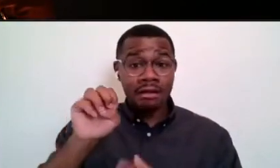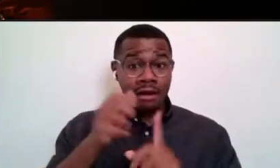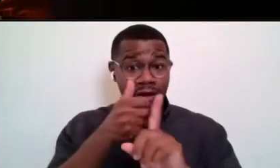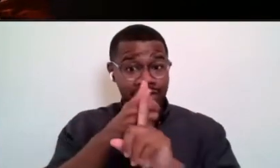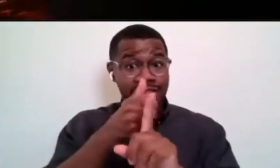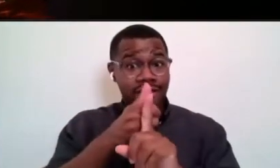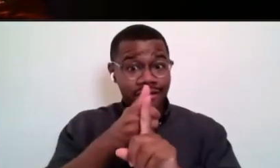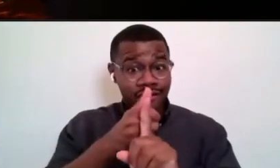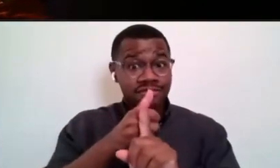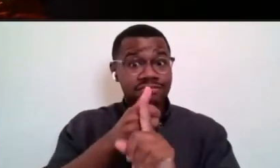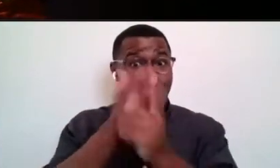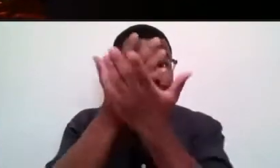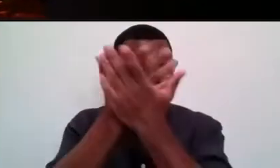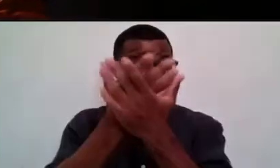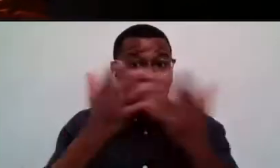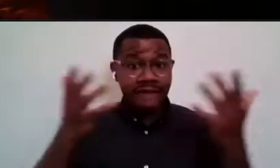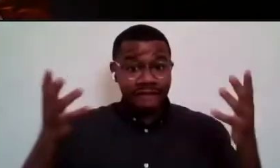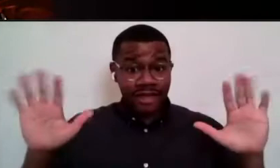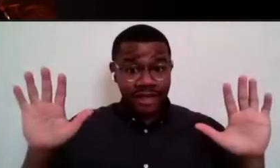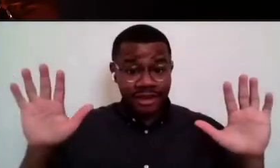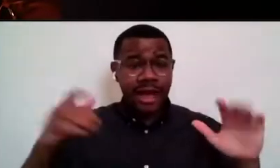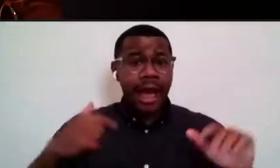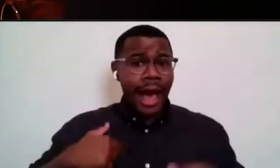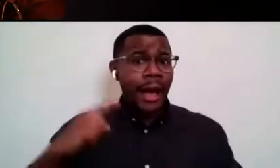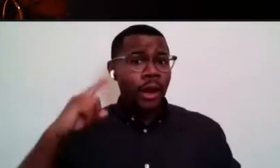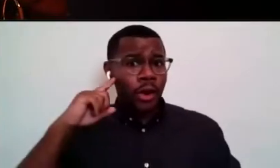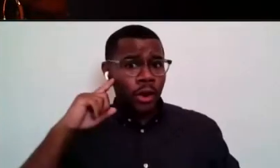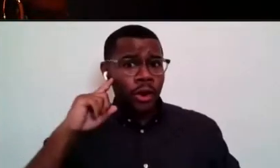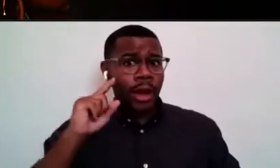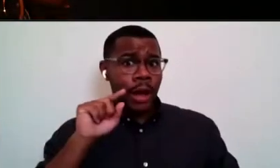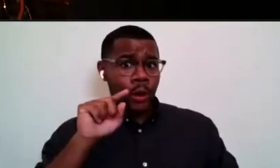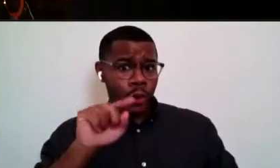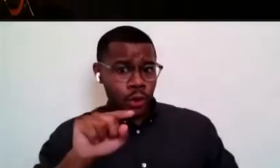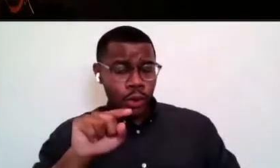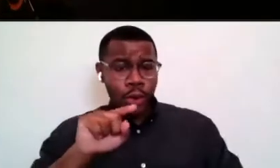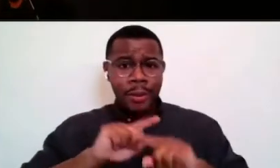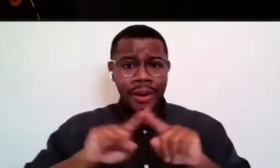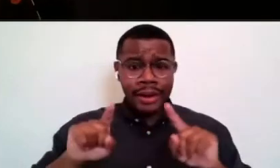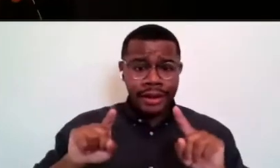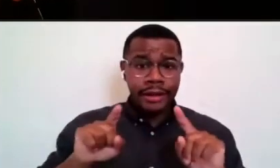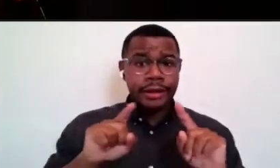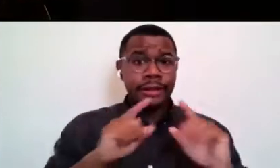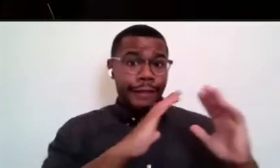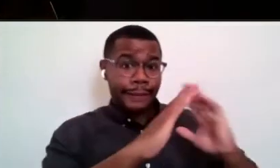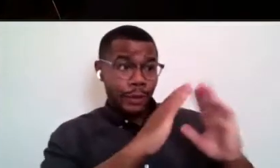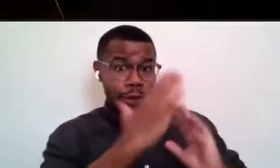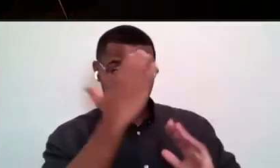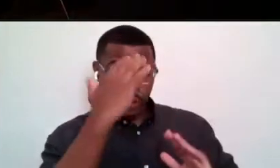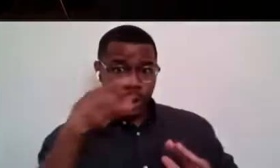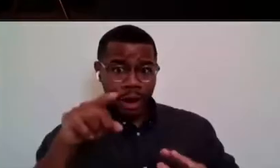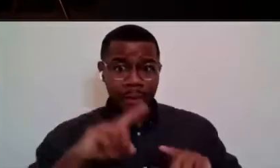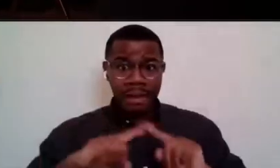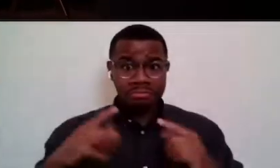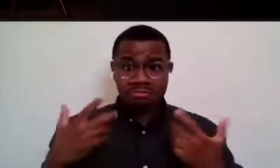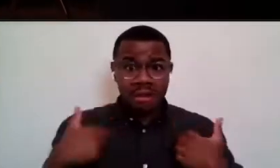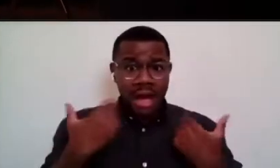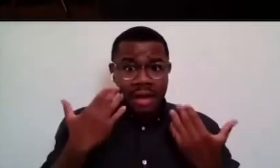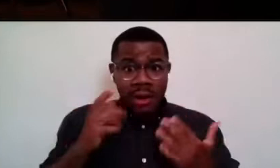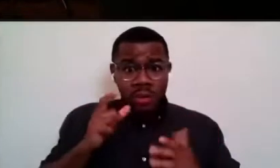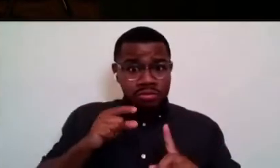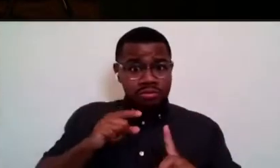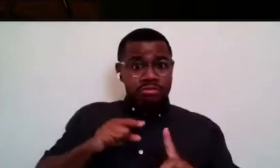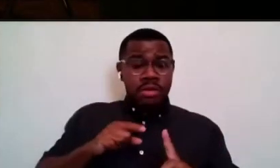the community knew, but I'd heard of the real Roxanne, but that's a $20 story. But she was in there,